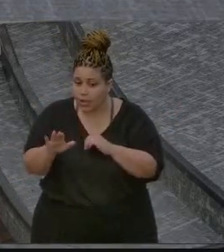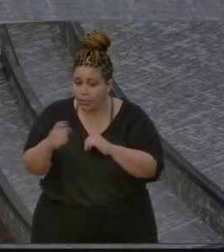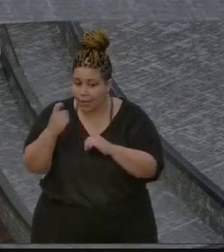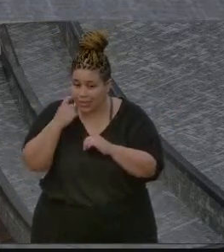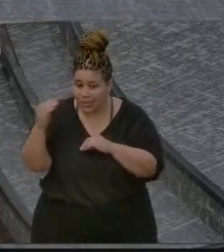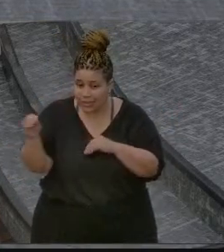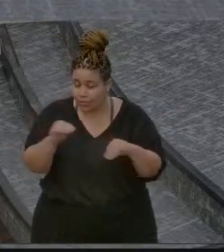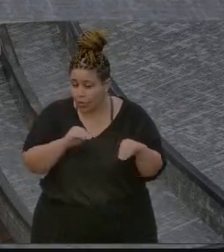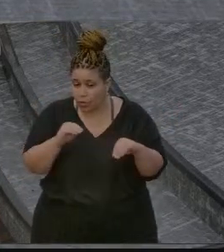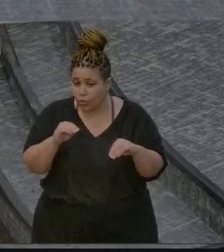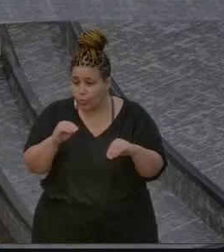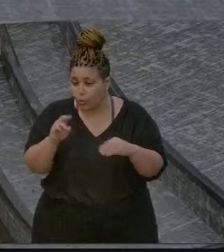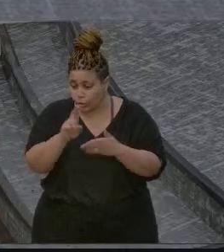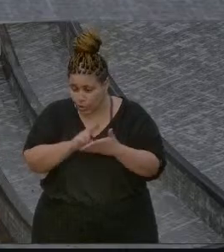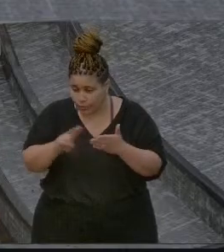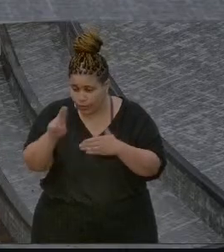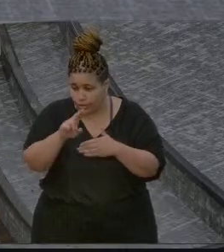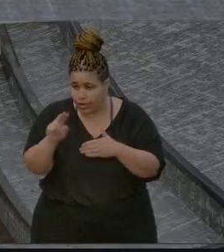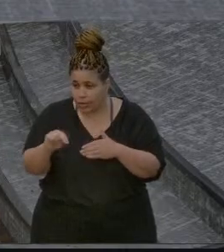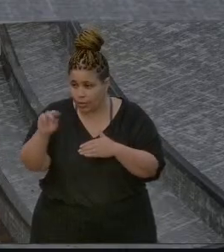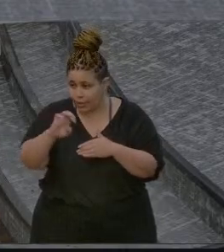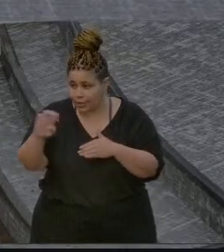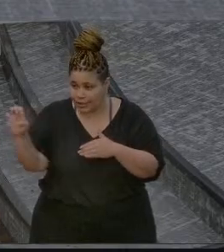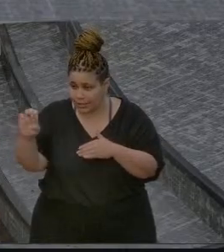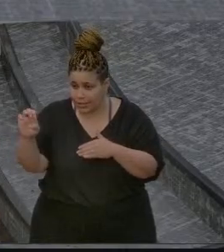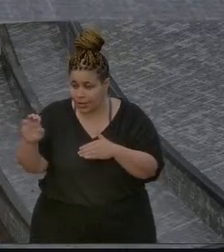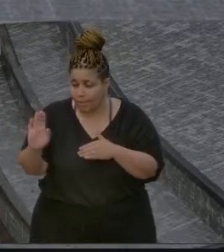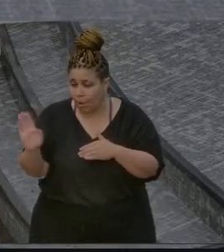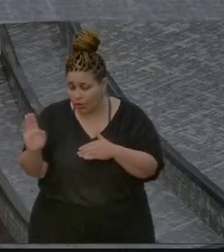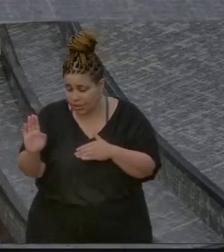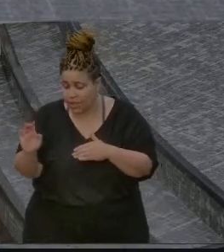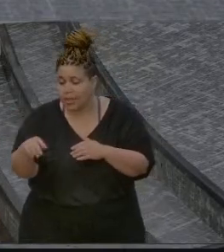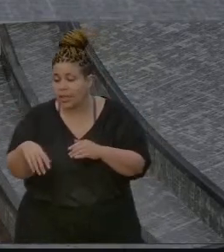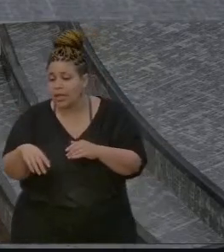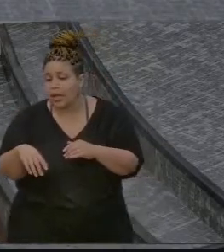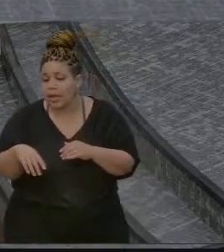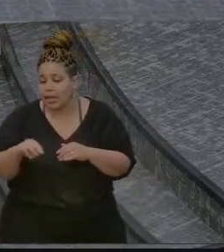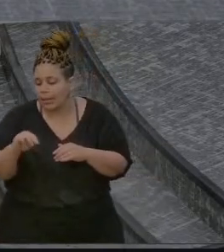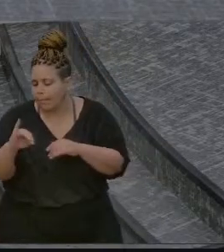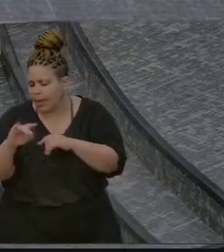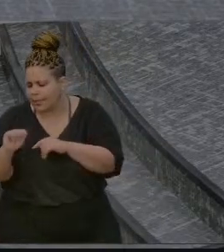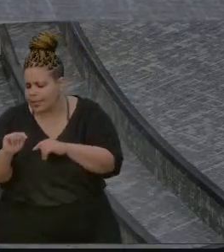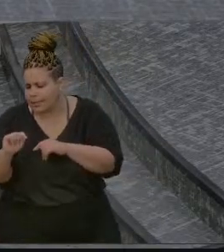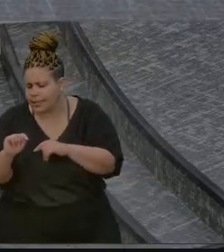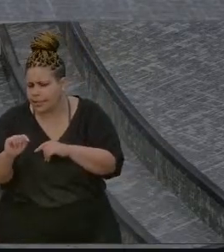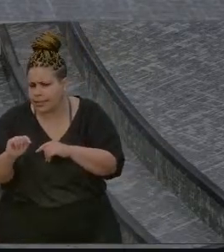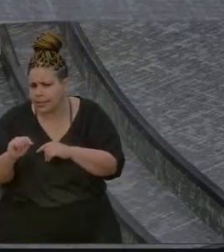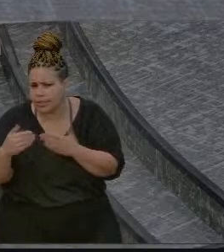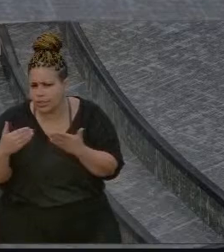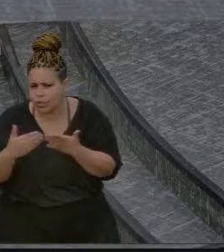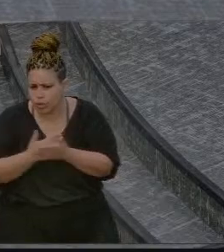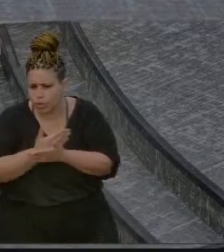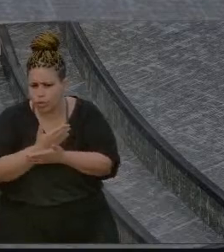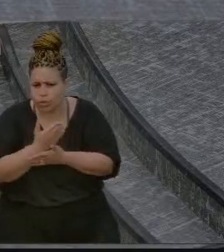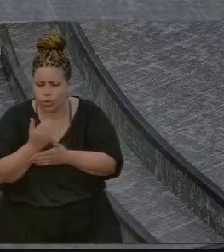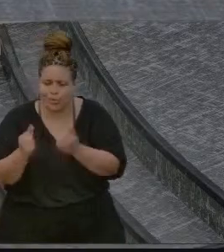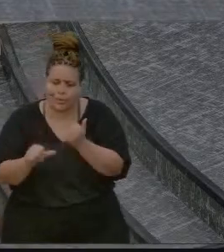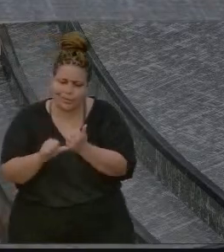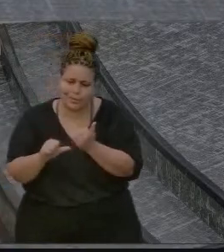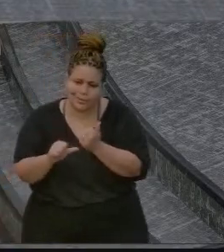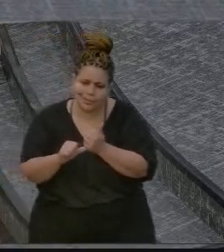university, Northeastern University in Boston from MIT, starting out as a brand new assistant professor. So he doesn't have